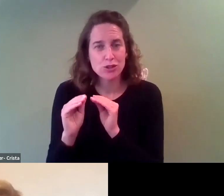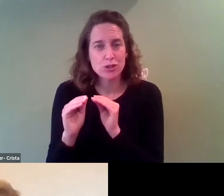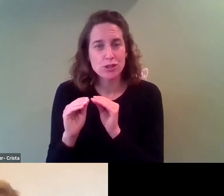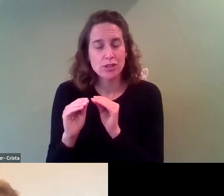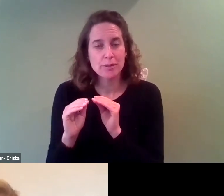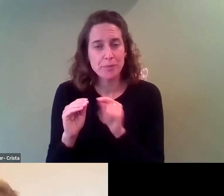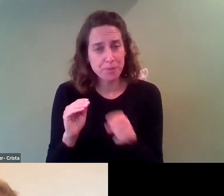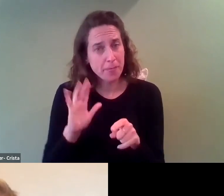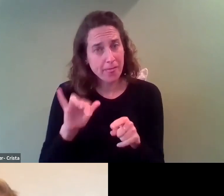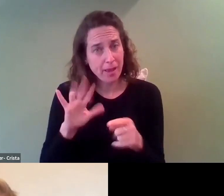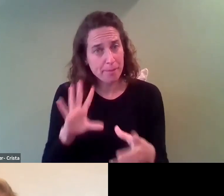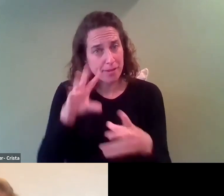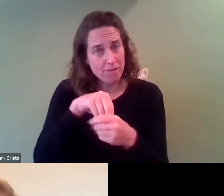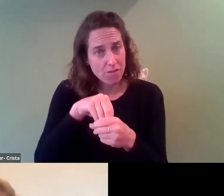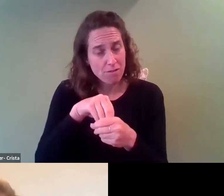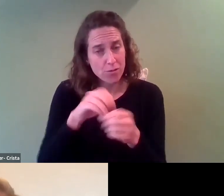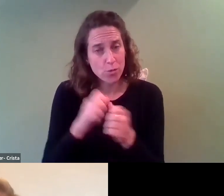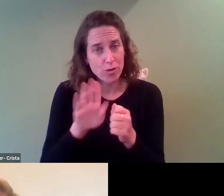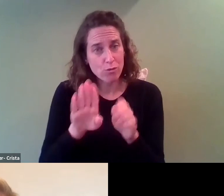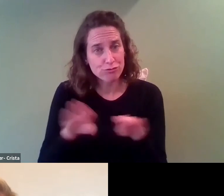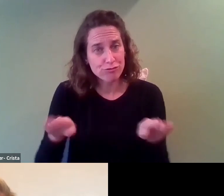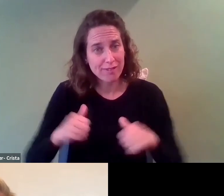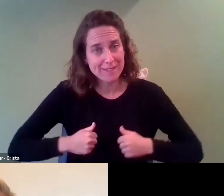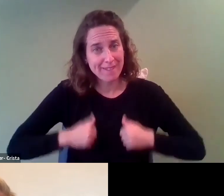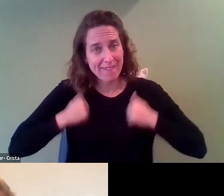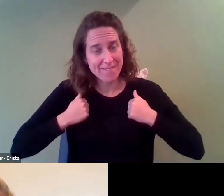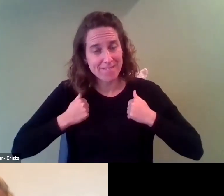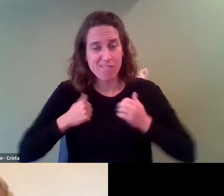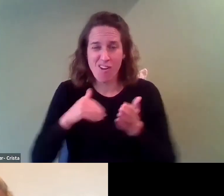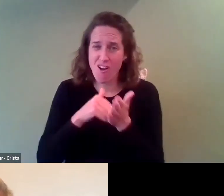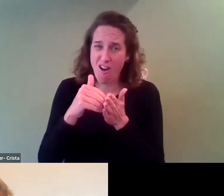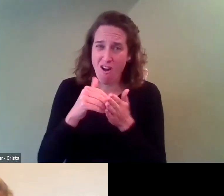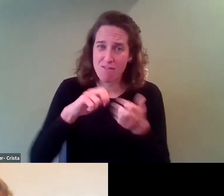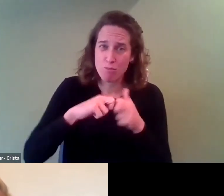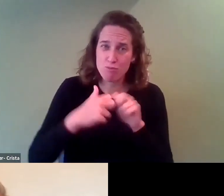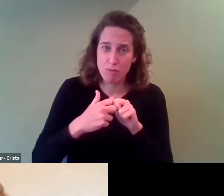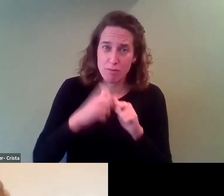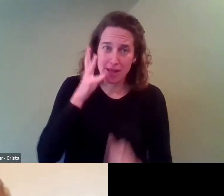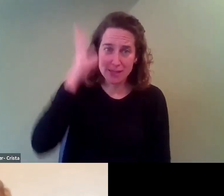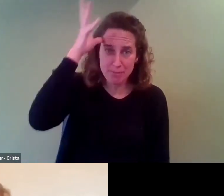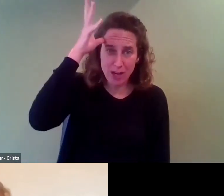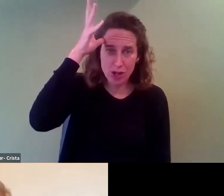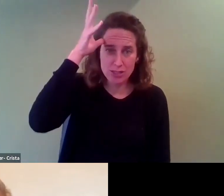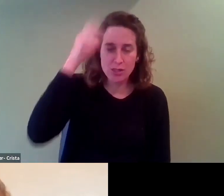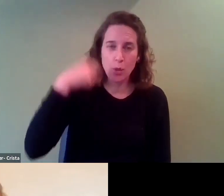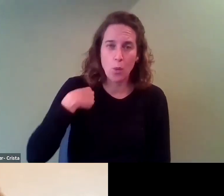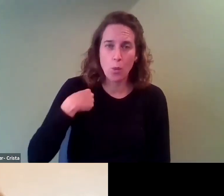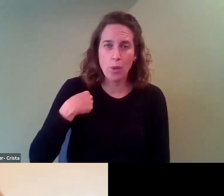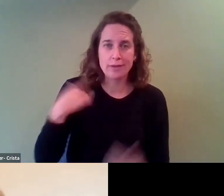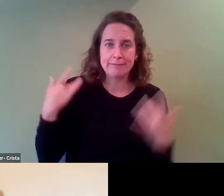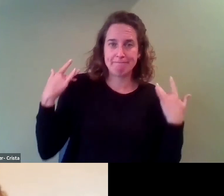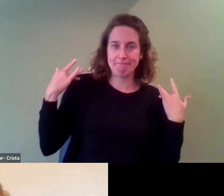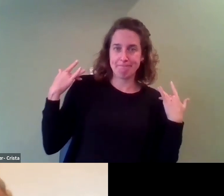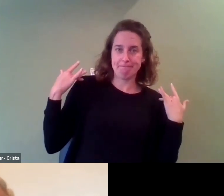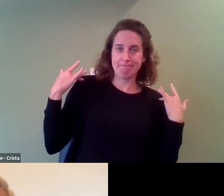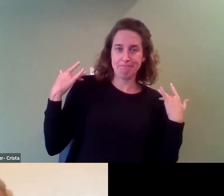your child's digital life. And I think that that's one problem we often have as parents, is we kind of check out